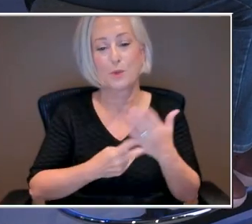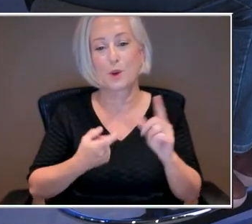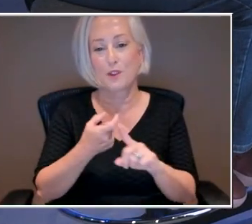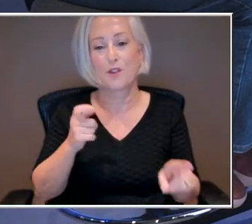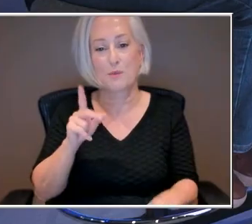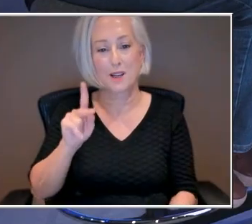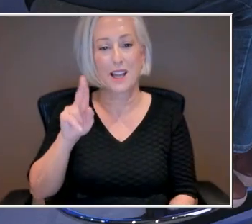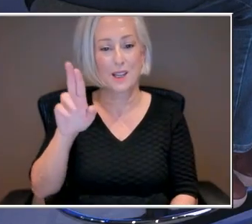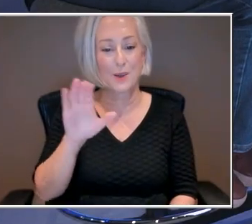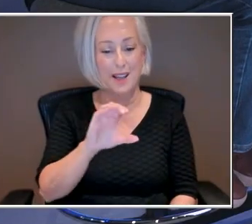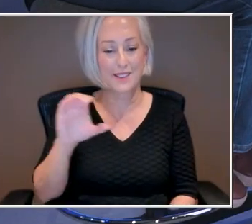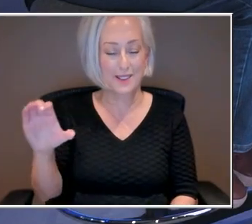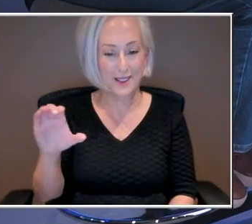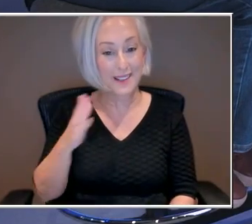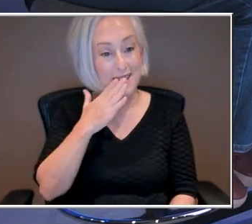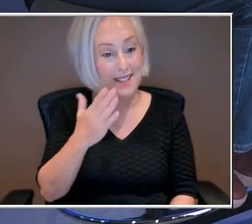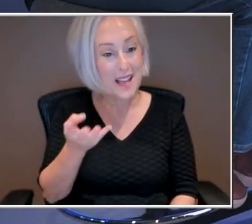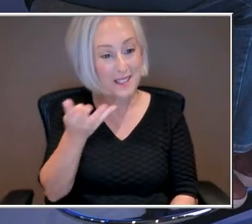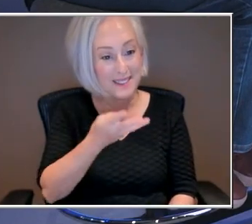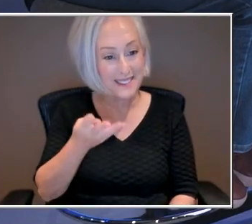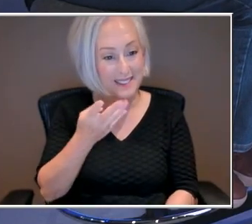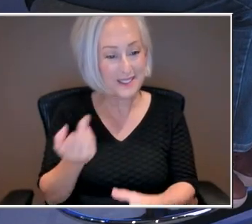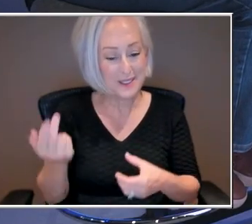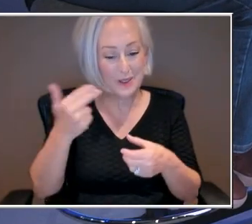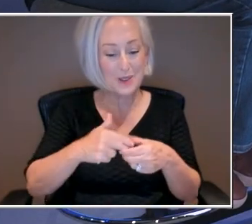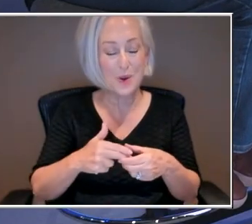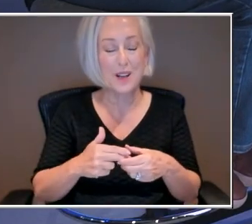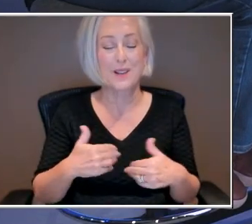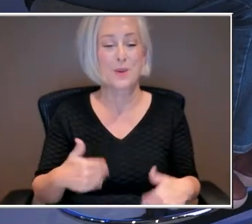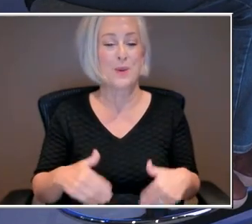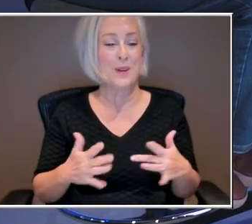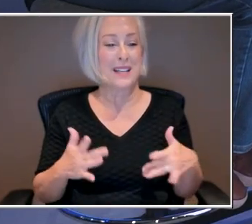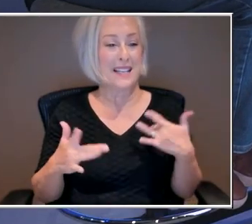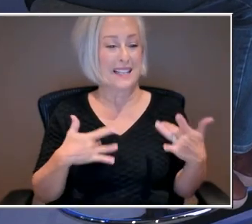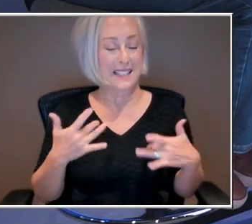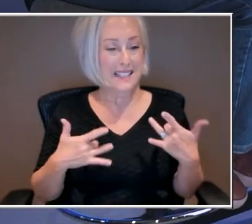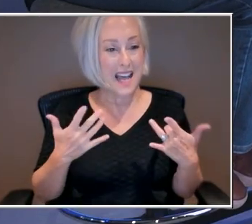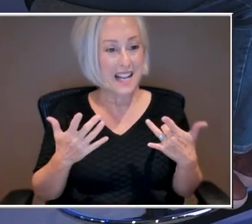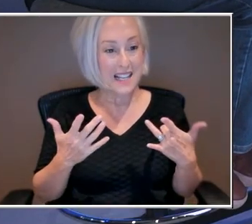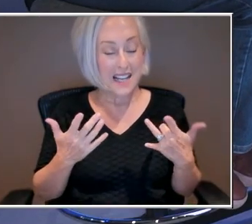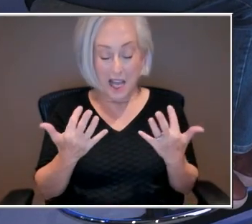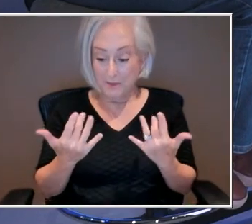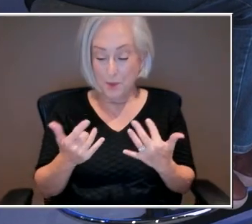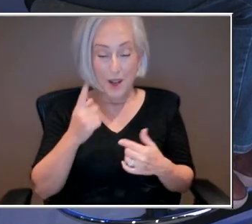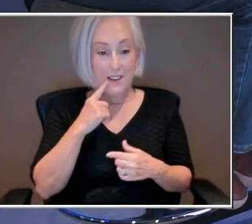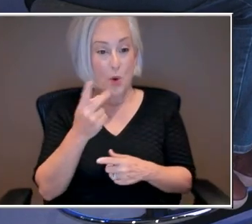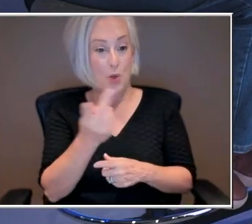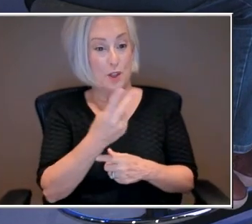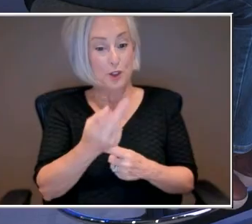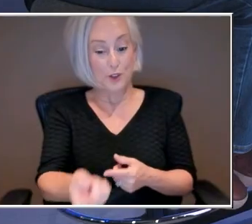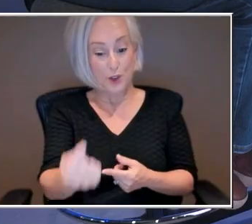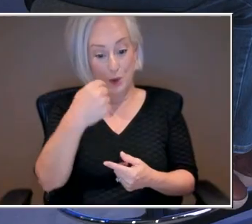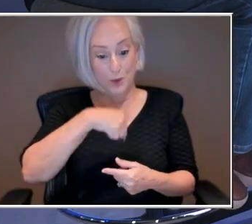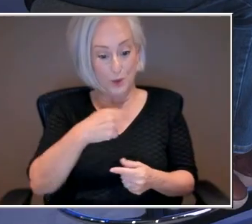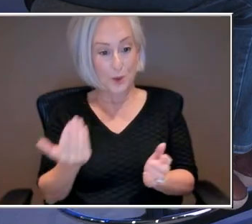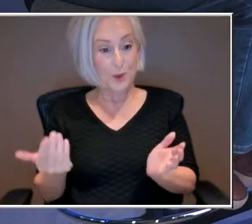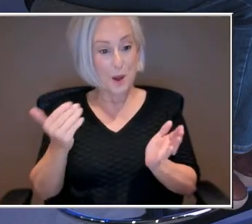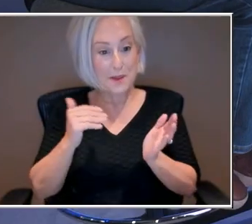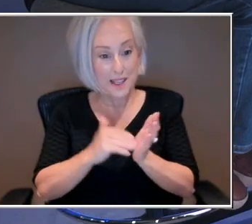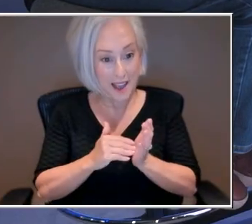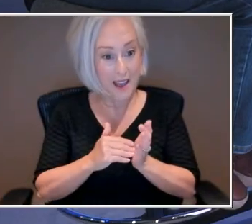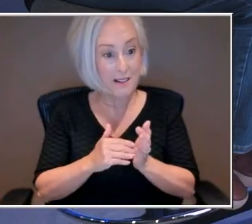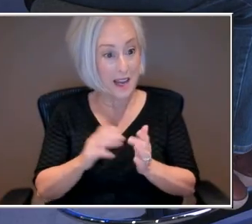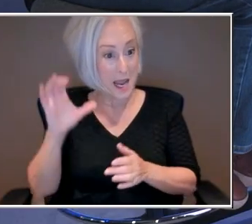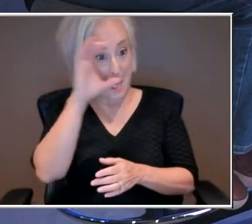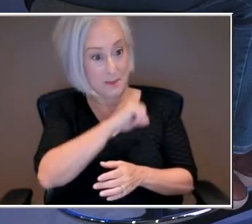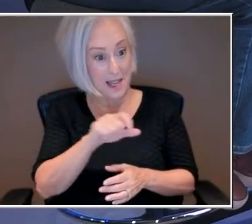all of you here with us. Thanks for having us. So excited. I've been waiting to have you two back here with us and doing well, I take it?